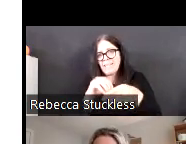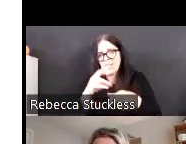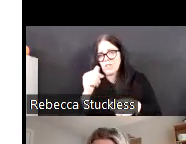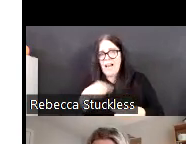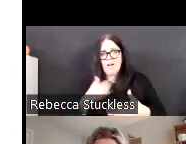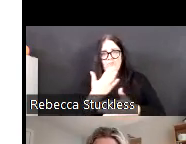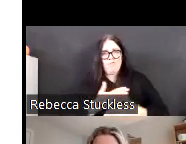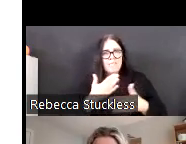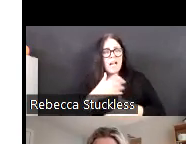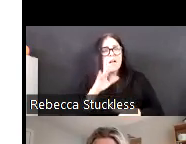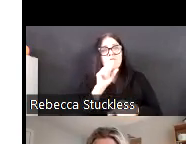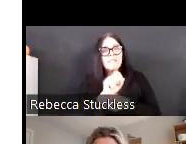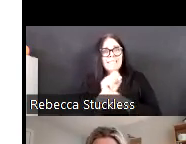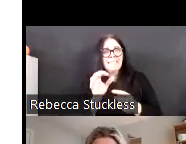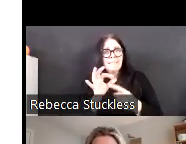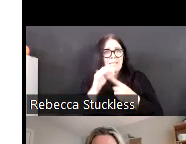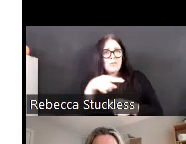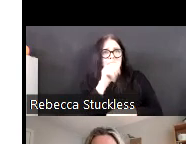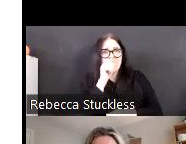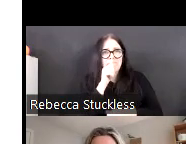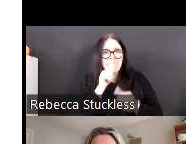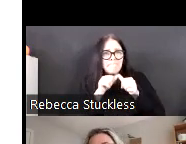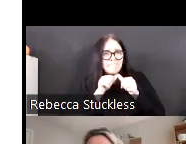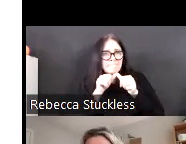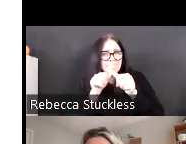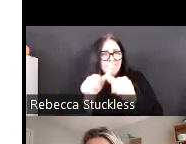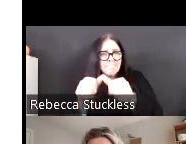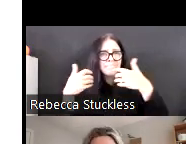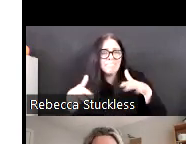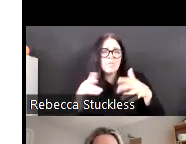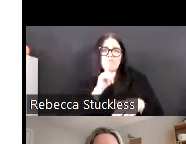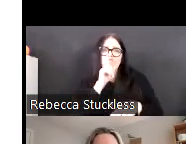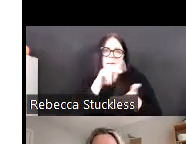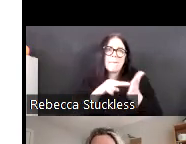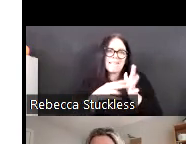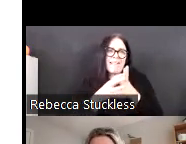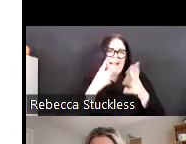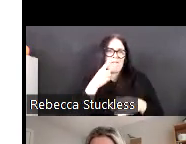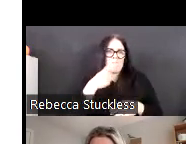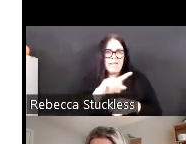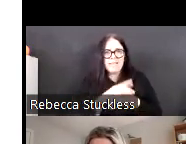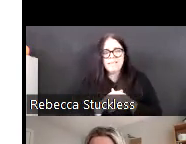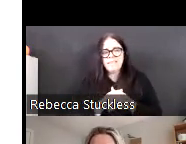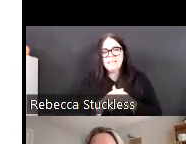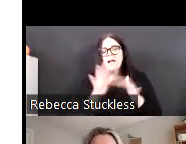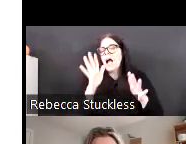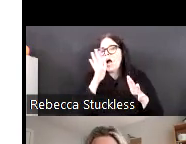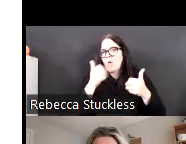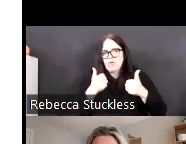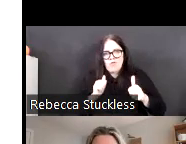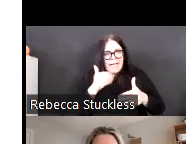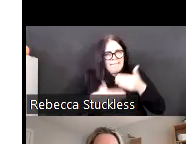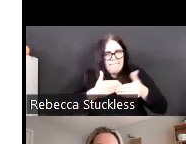to the big group of people who stayed behind to the end. So it really, really means a lot for us. I will try to keep it brief. Just